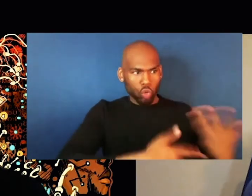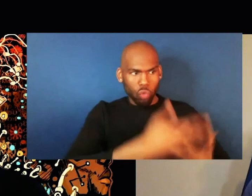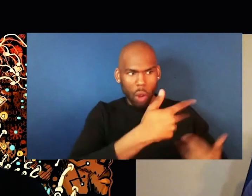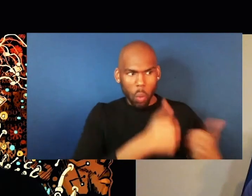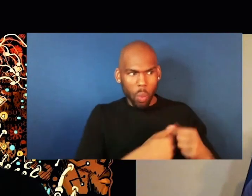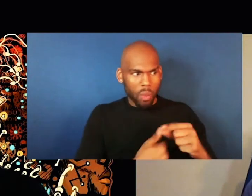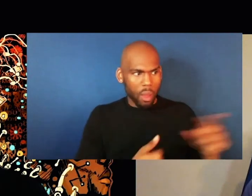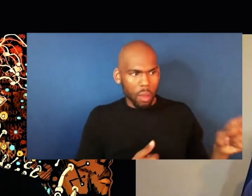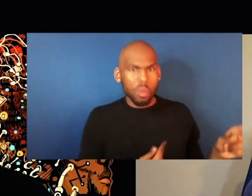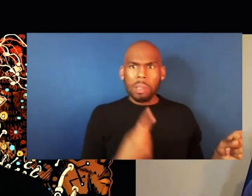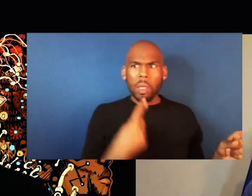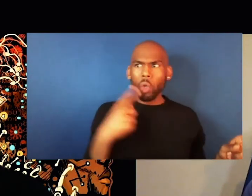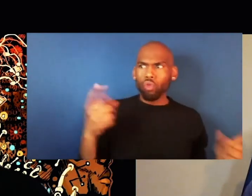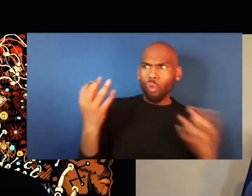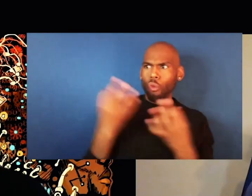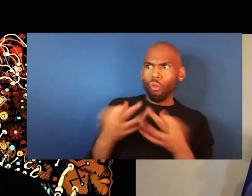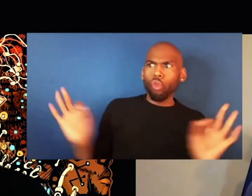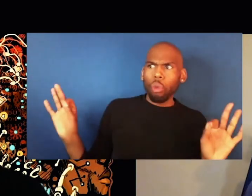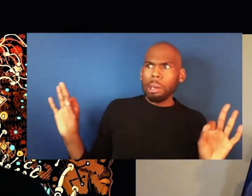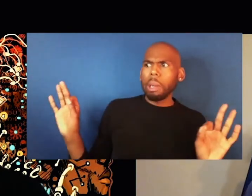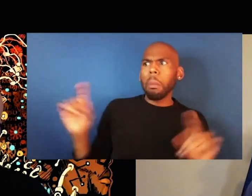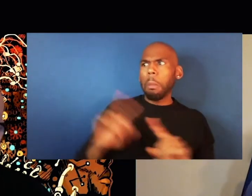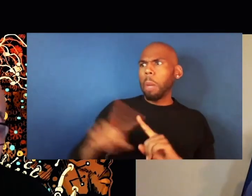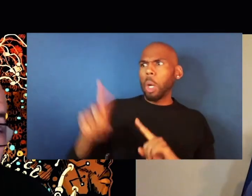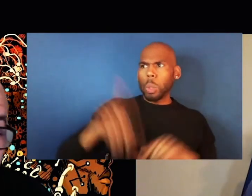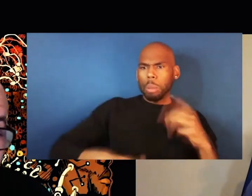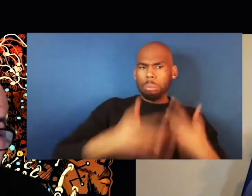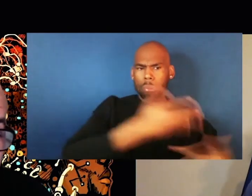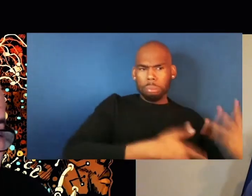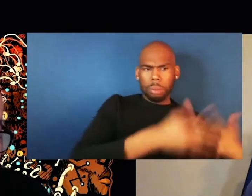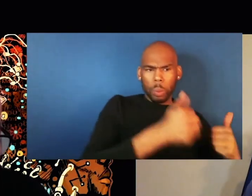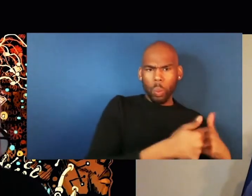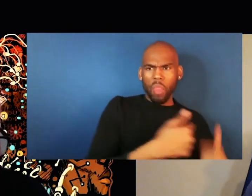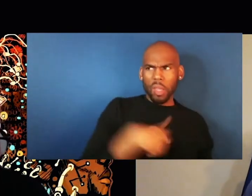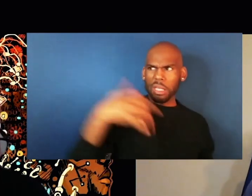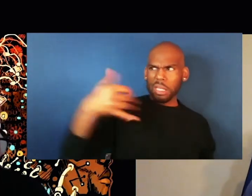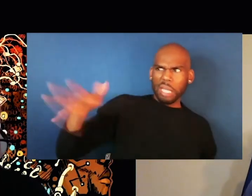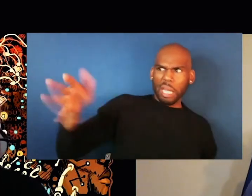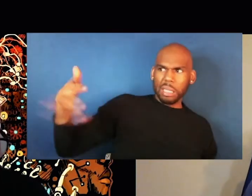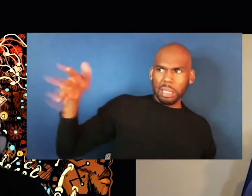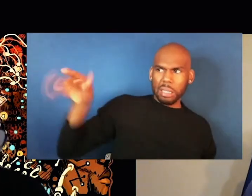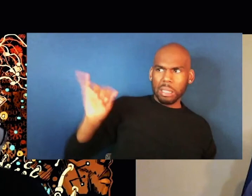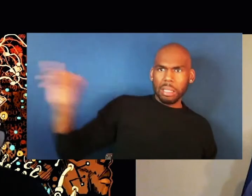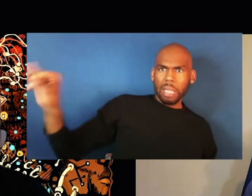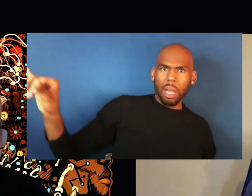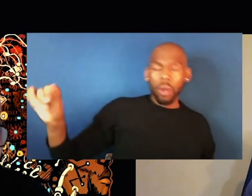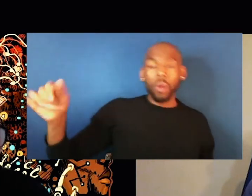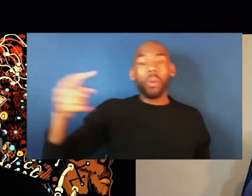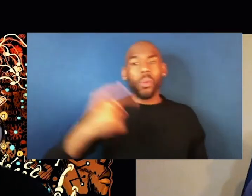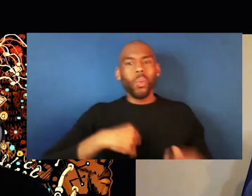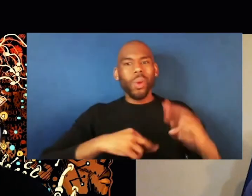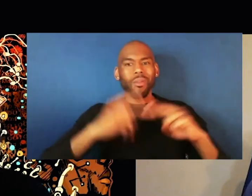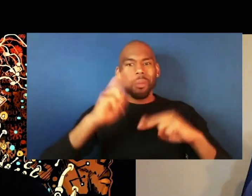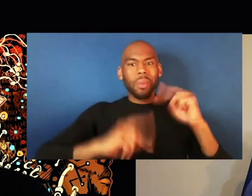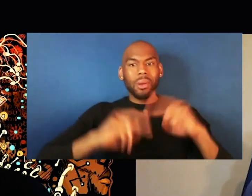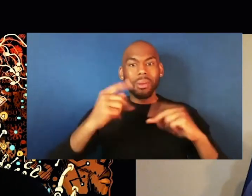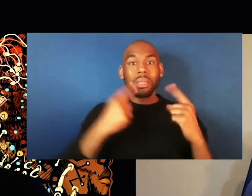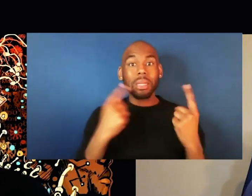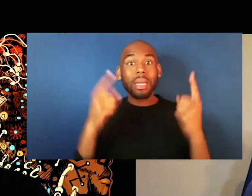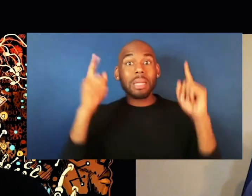as Americans and say, oh, well, you know, you're free, but you can't hang out with us. So go do your thing over there, Black person, right? And you